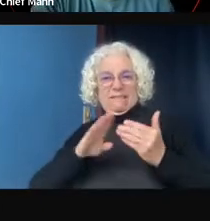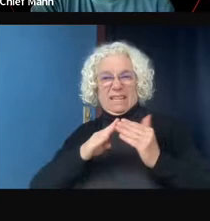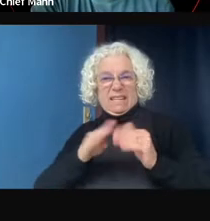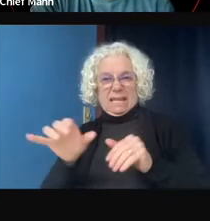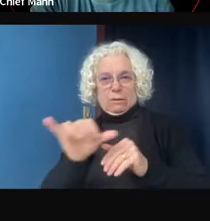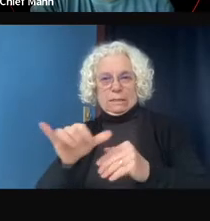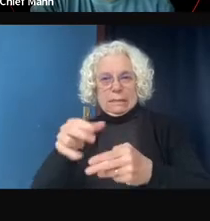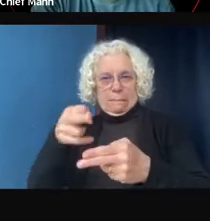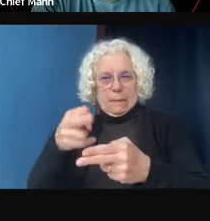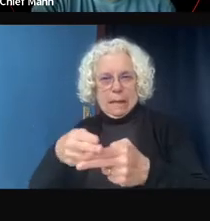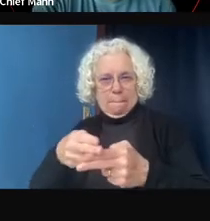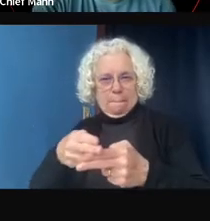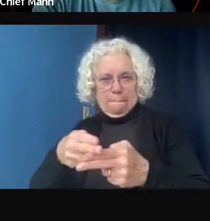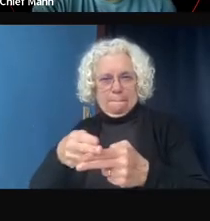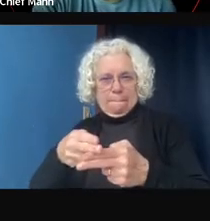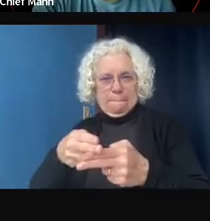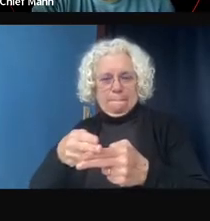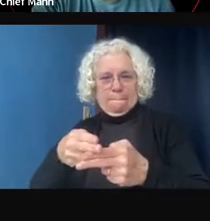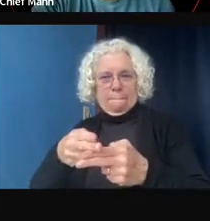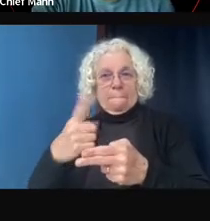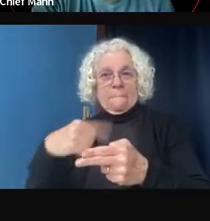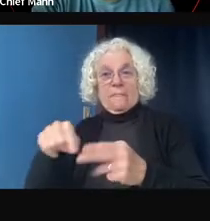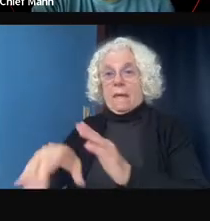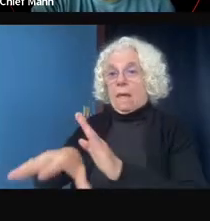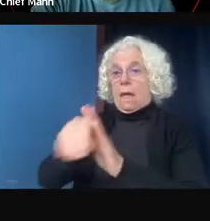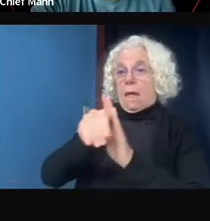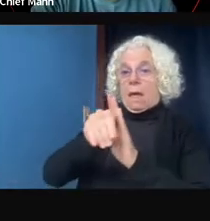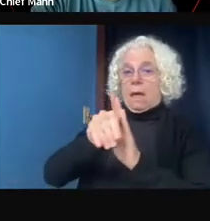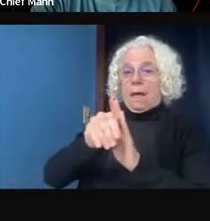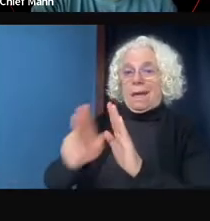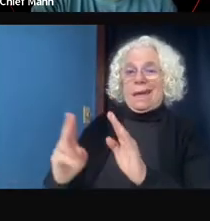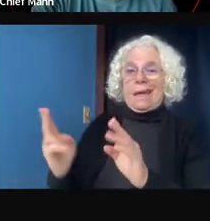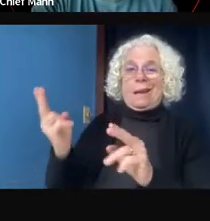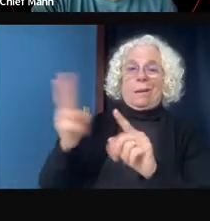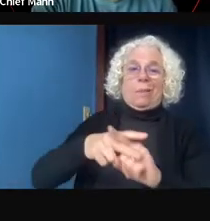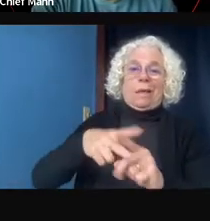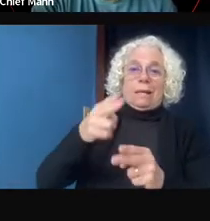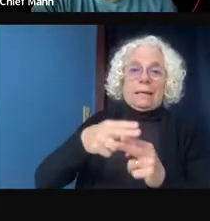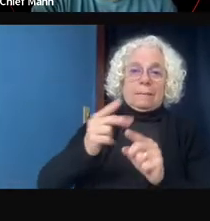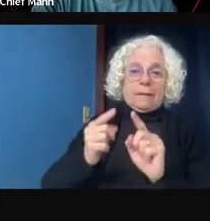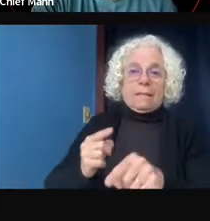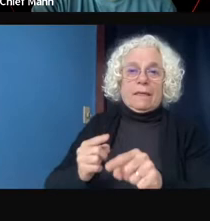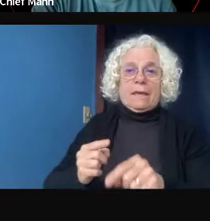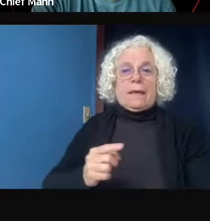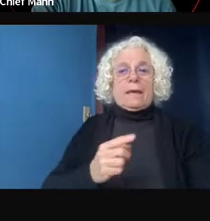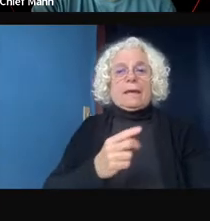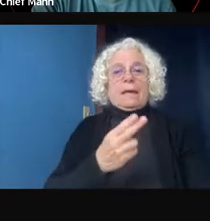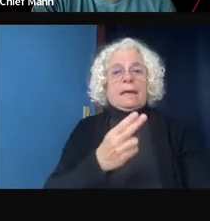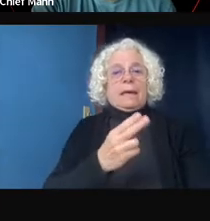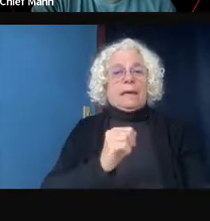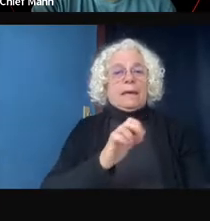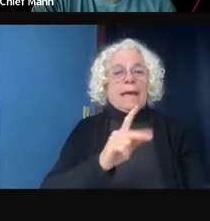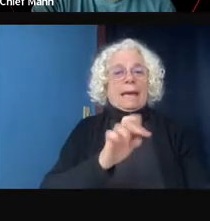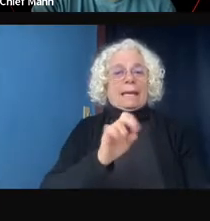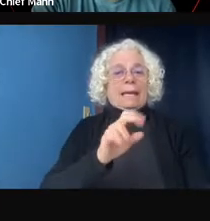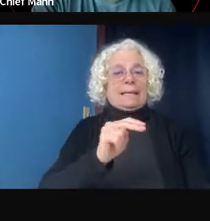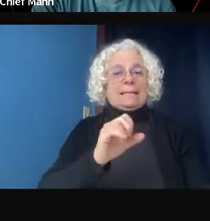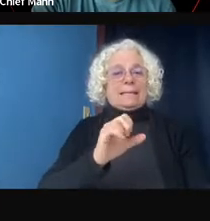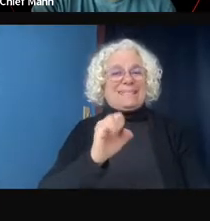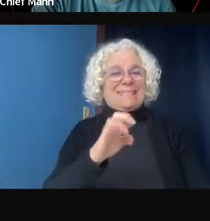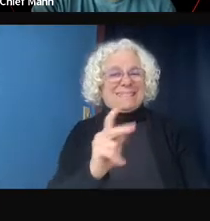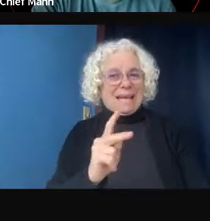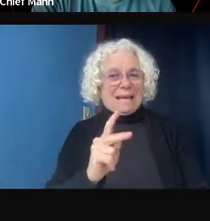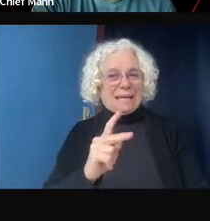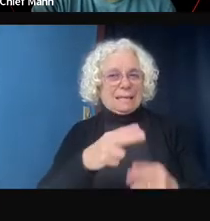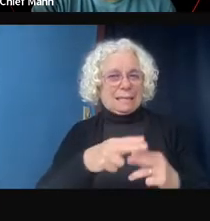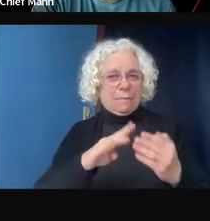the Ramapo, we became known as the Ramapo. When the Hackensacks, right, the name of that village, and these were